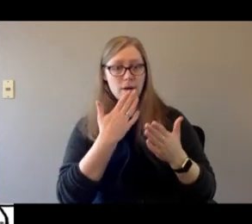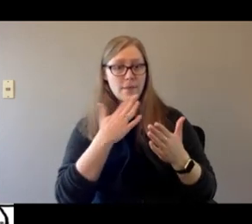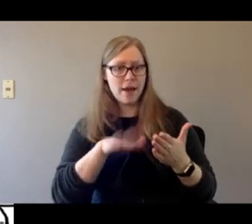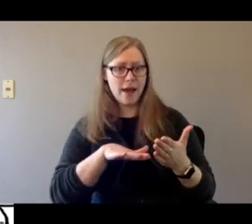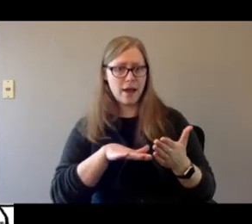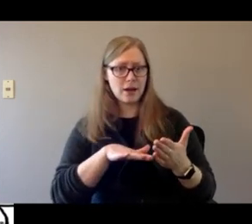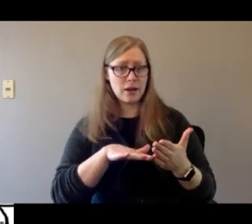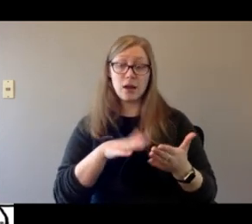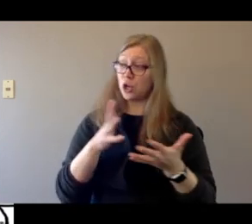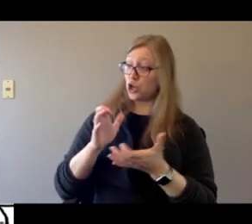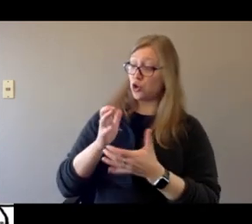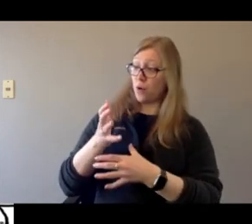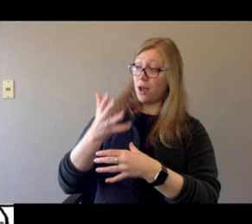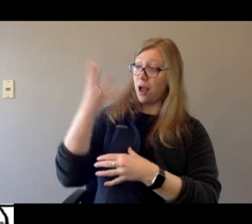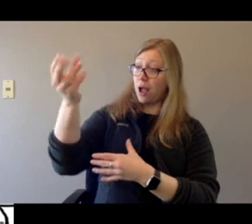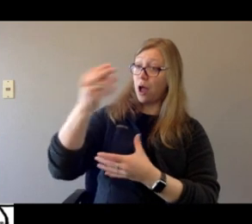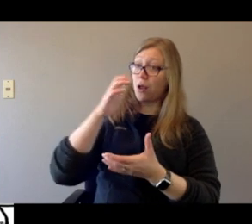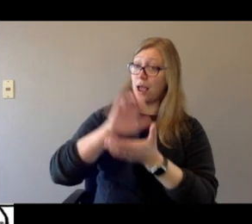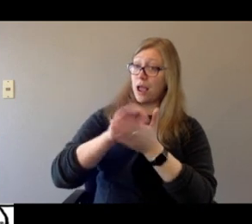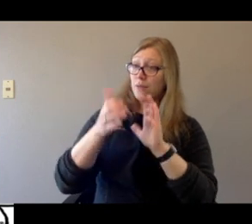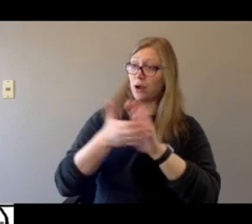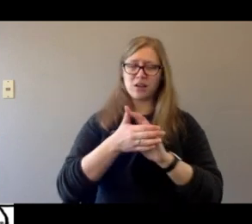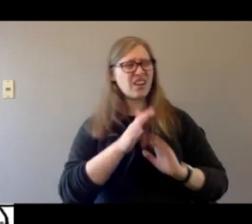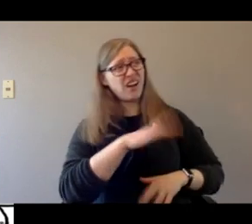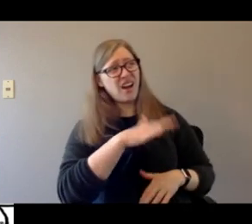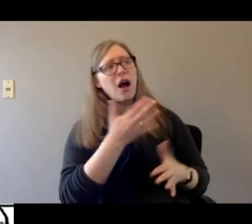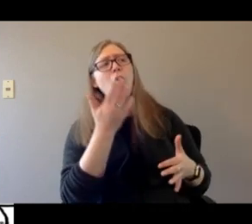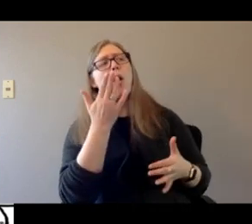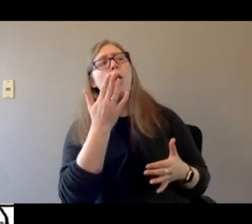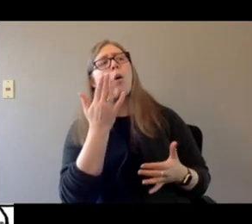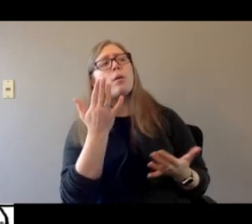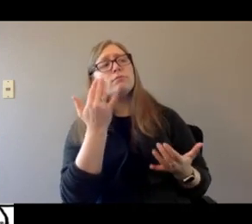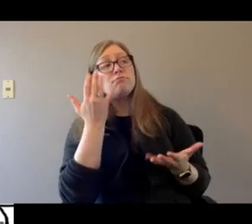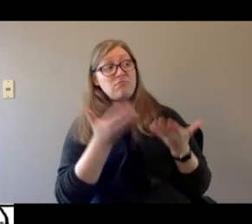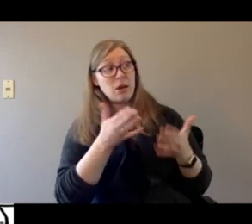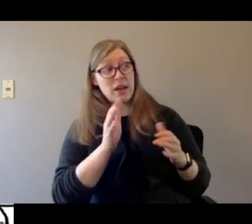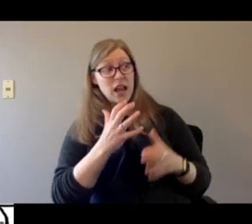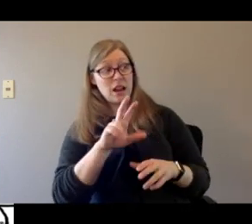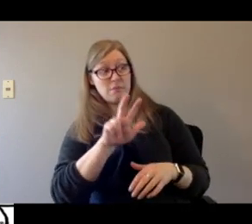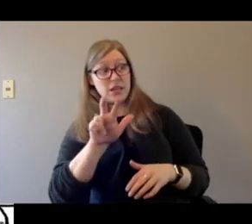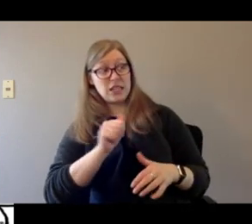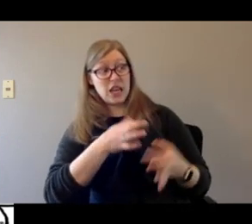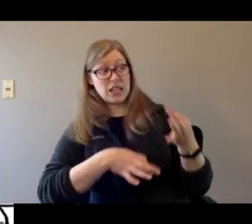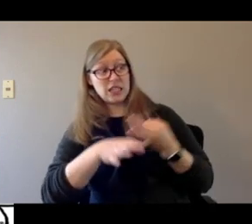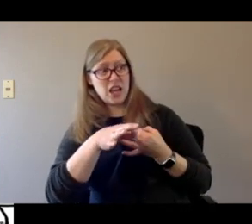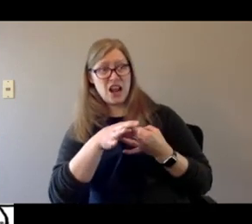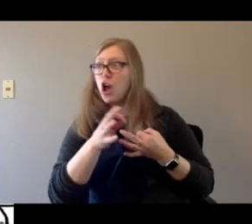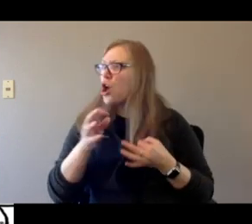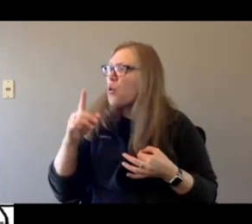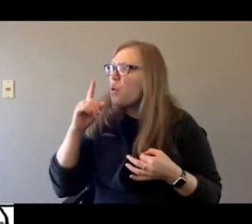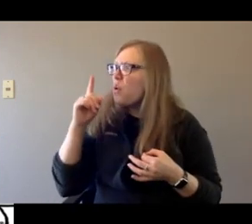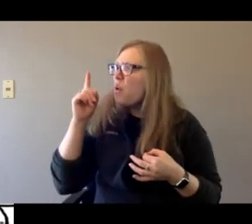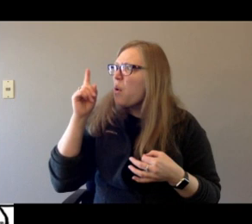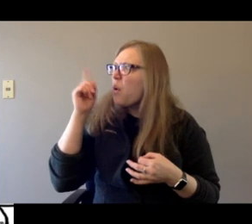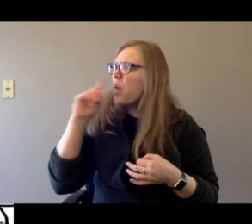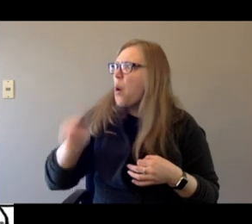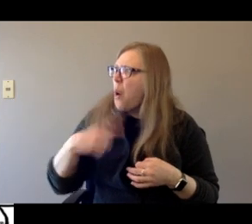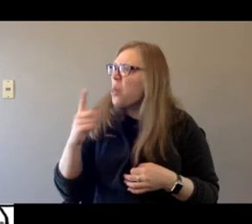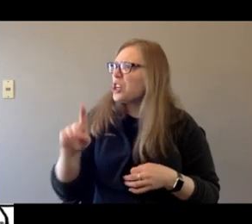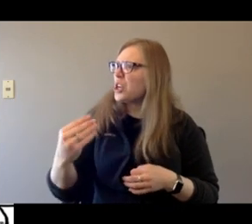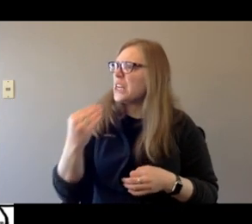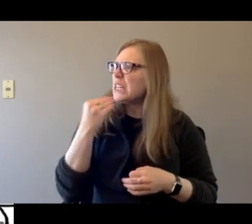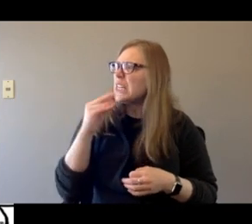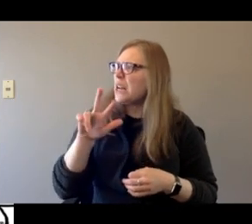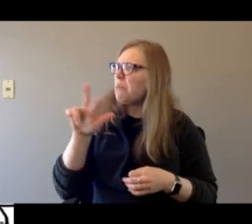you're saying we could only ever eat pizza? That we should just burn down all the burger stores? No, that's a very inaccurate and